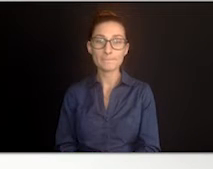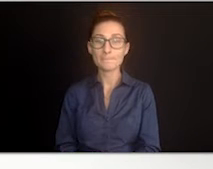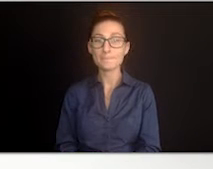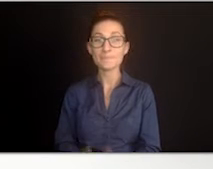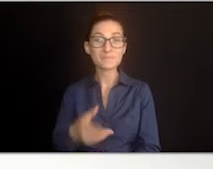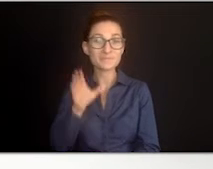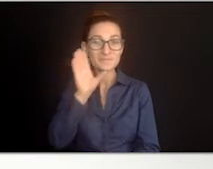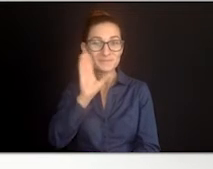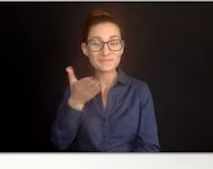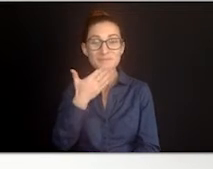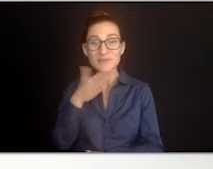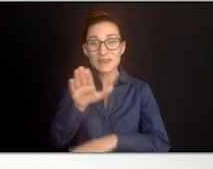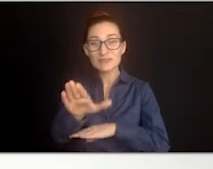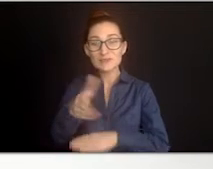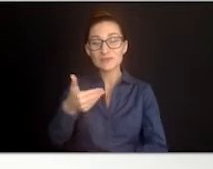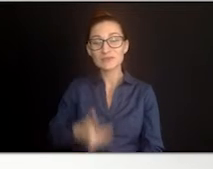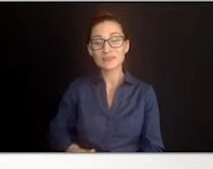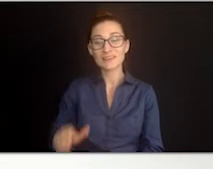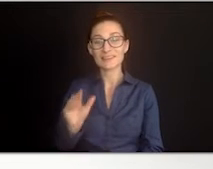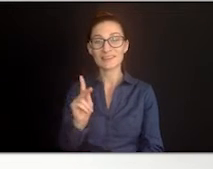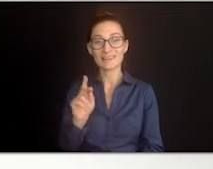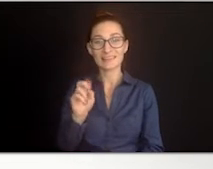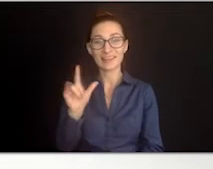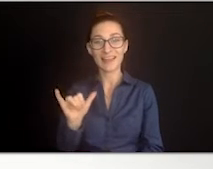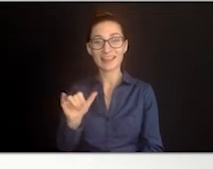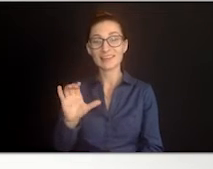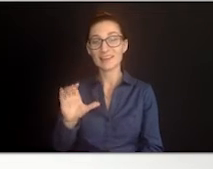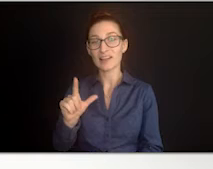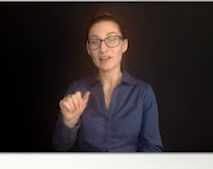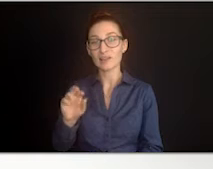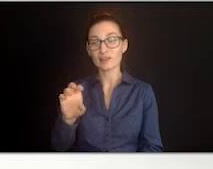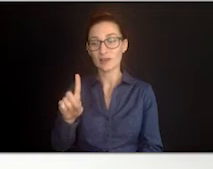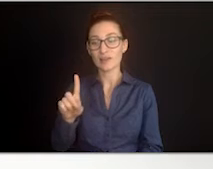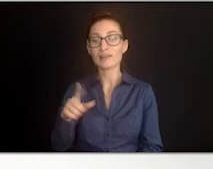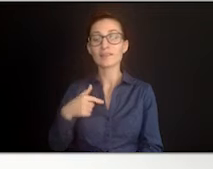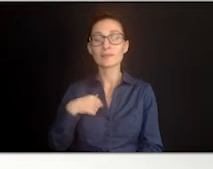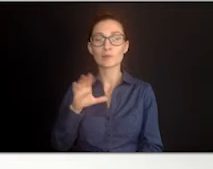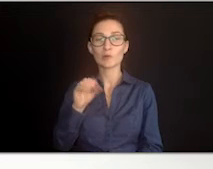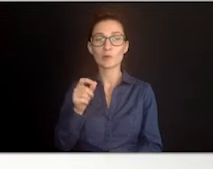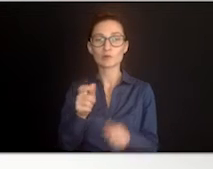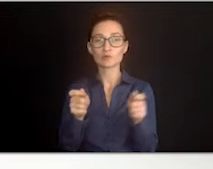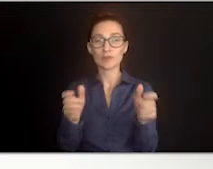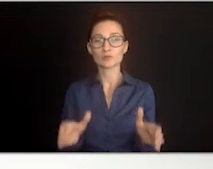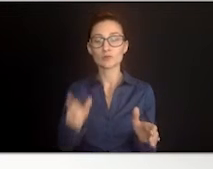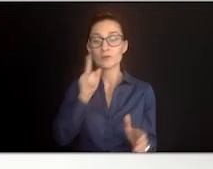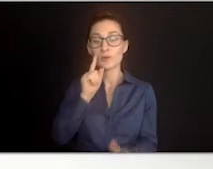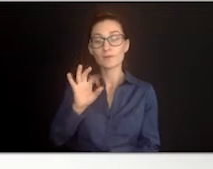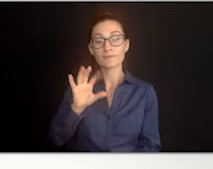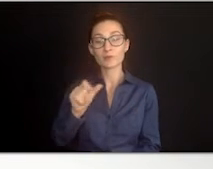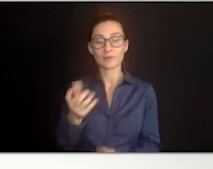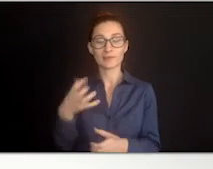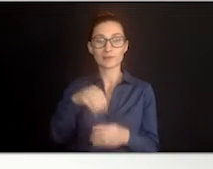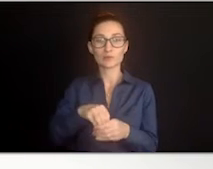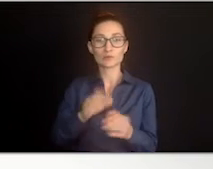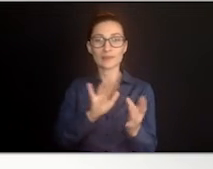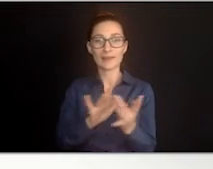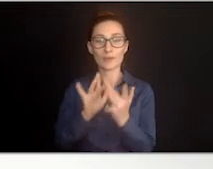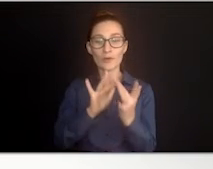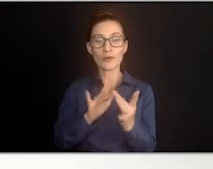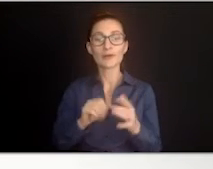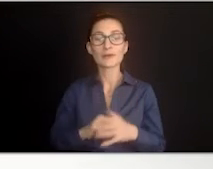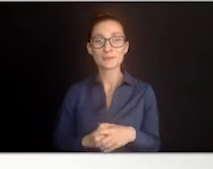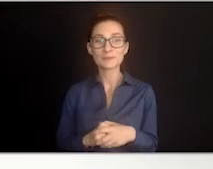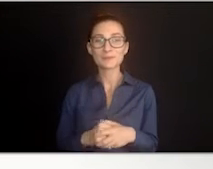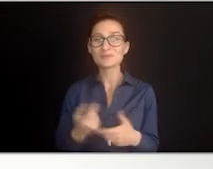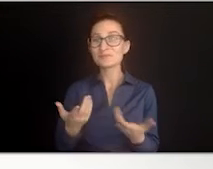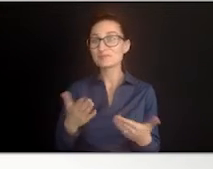So good afternoon. My name is Kelly Claude, and I am one of the executive co-directors of the Florida Inclusion Network, and I'm very happy to see all of you all